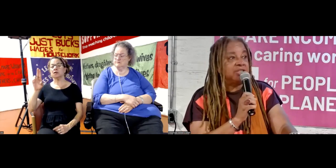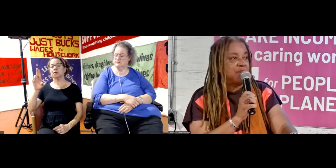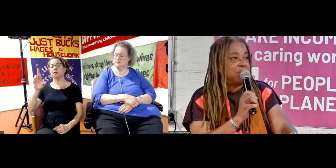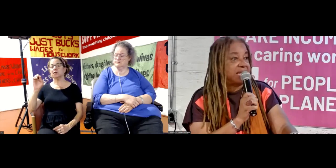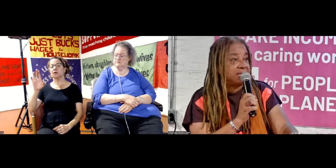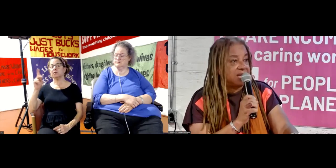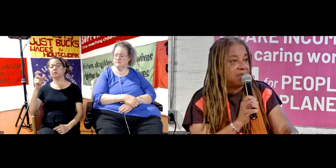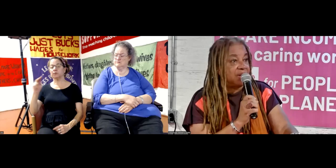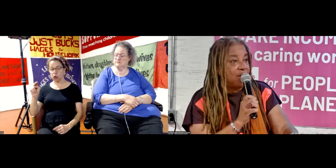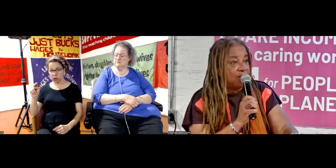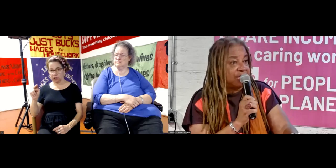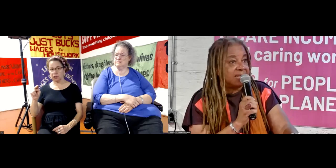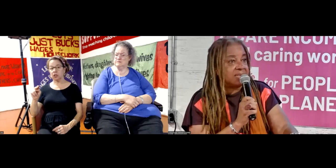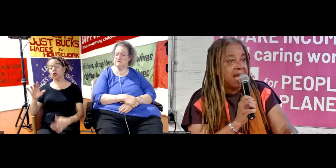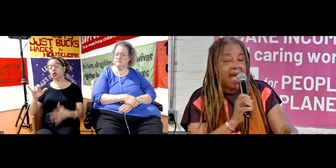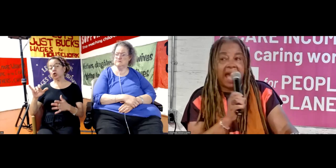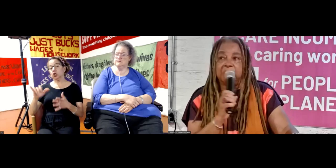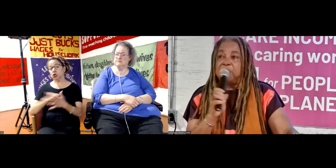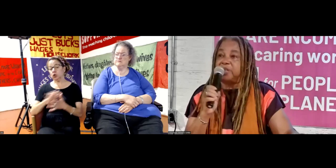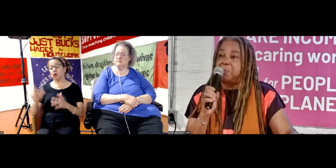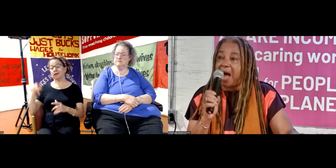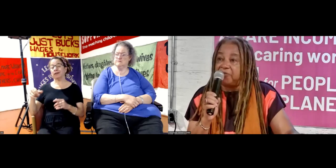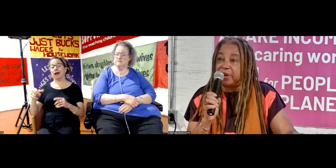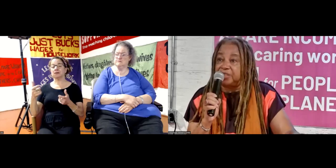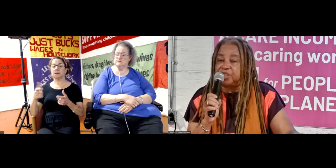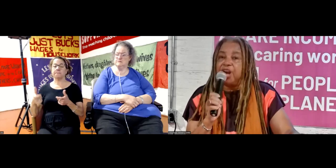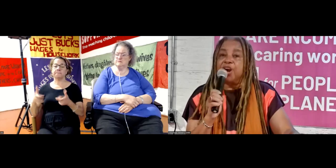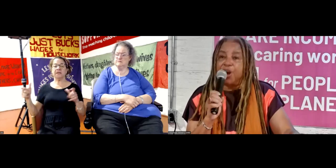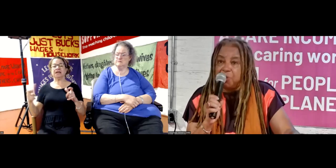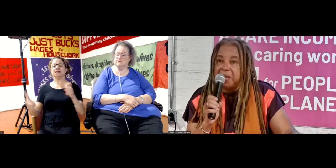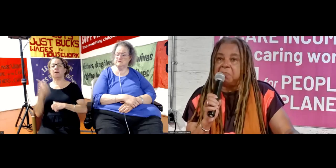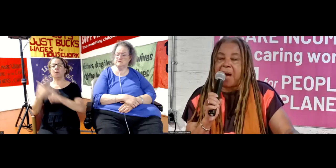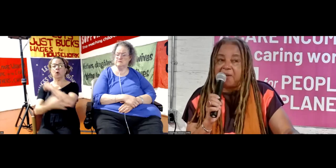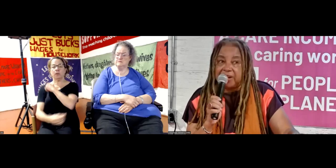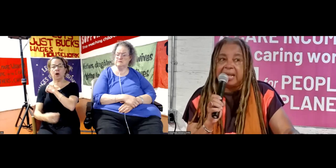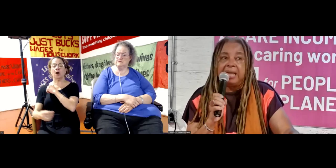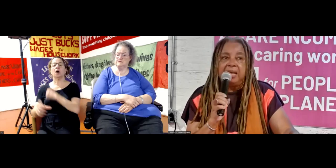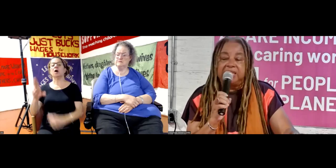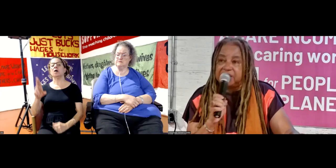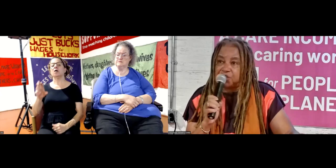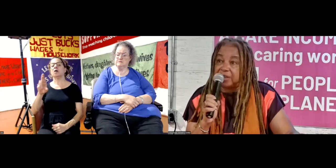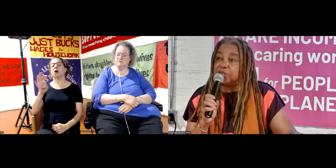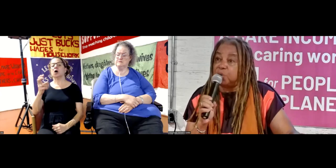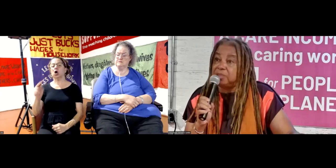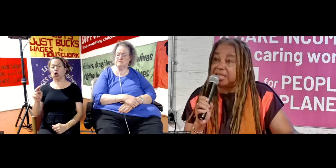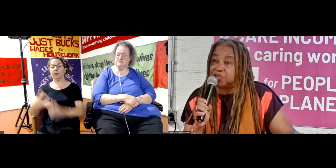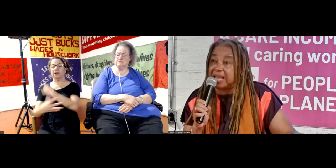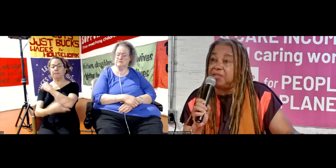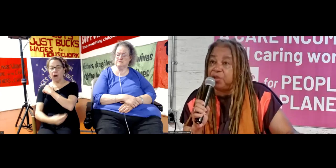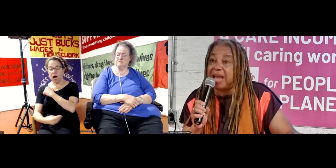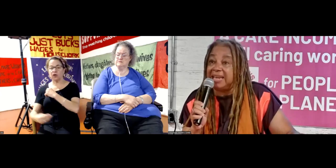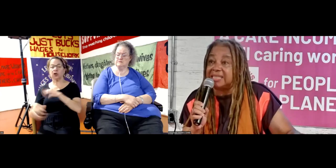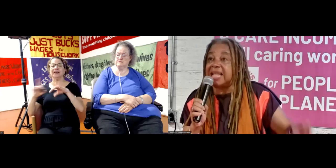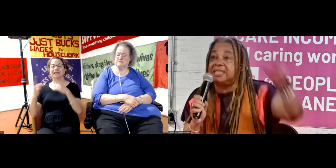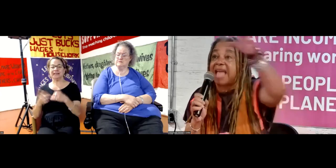Hill, Brownsville was considered the largest and most impoverished urban poverty district, school district